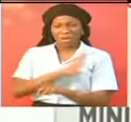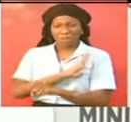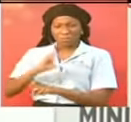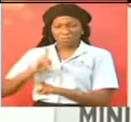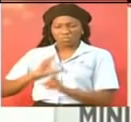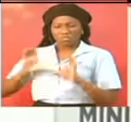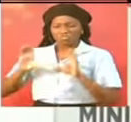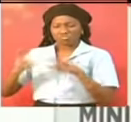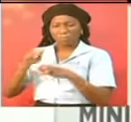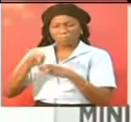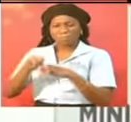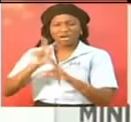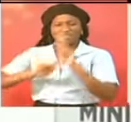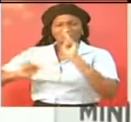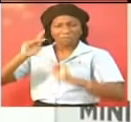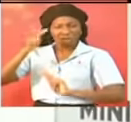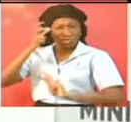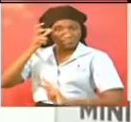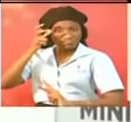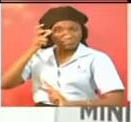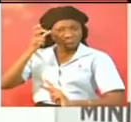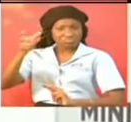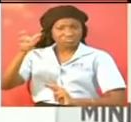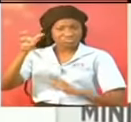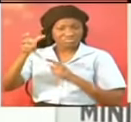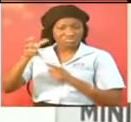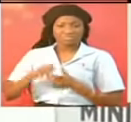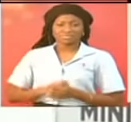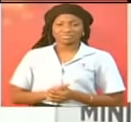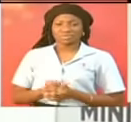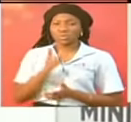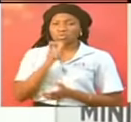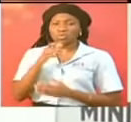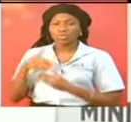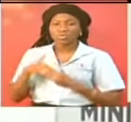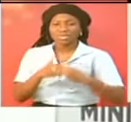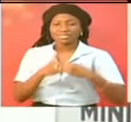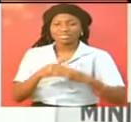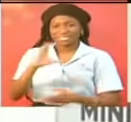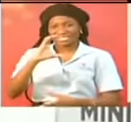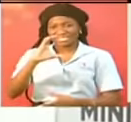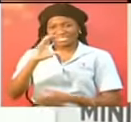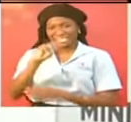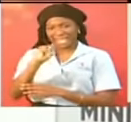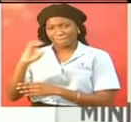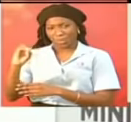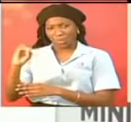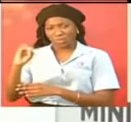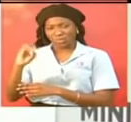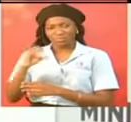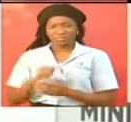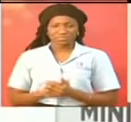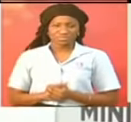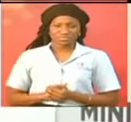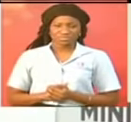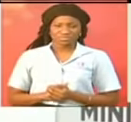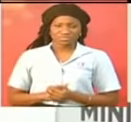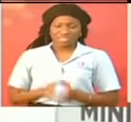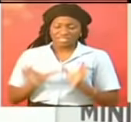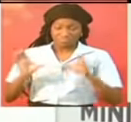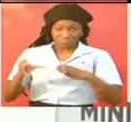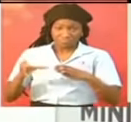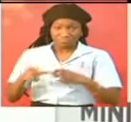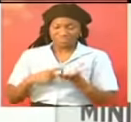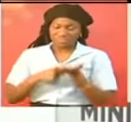group of experts which is chaired by the Chief Medical Officer. So they've completed their